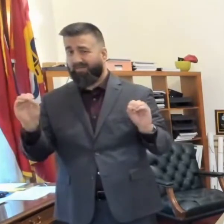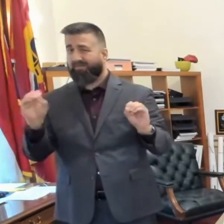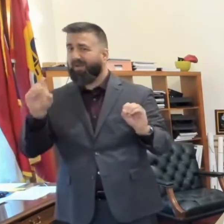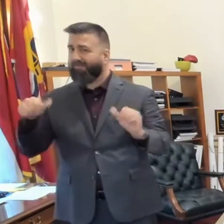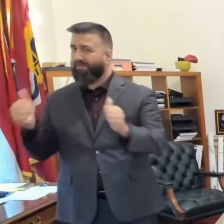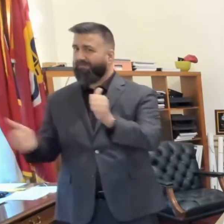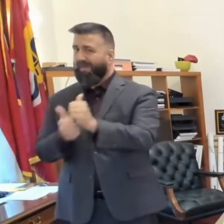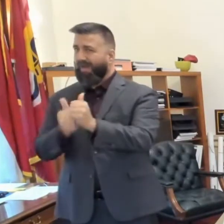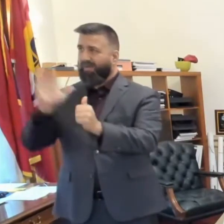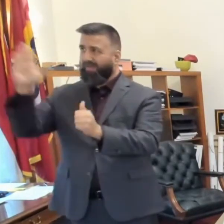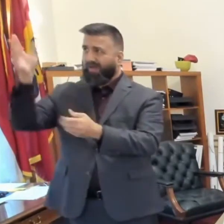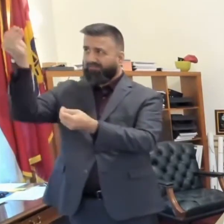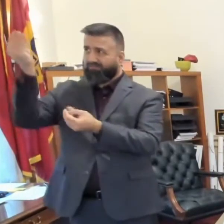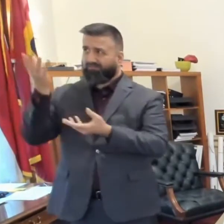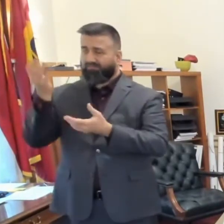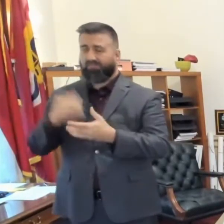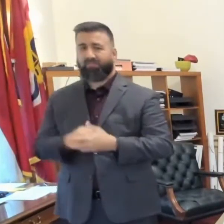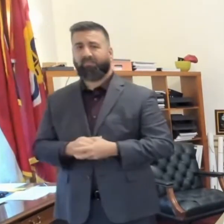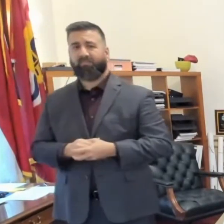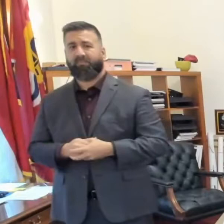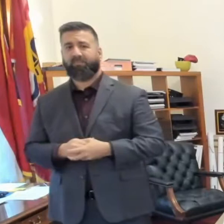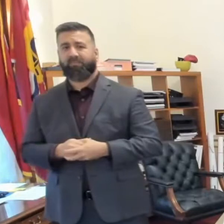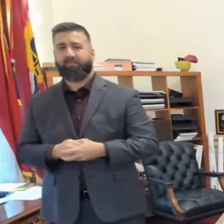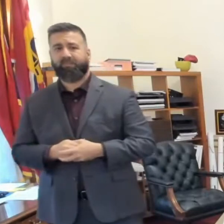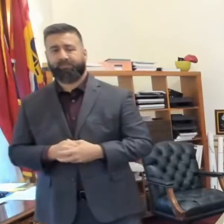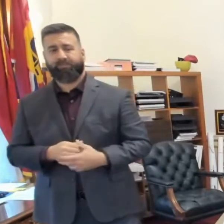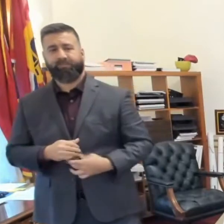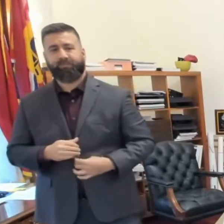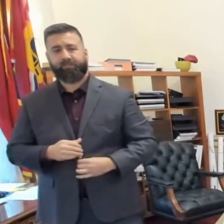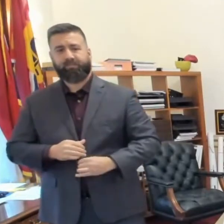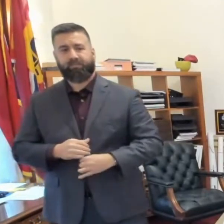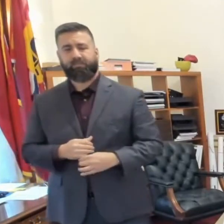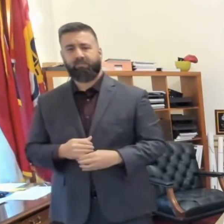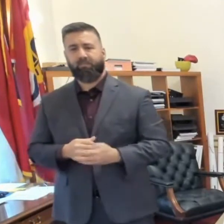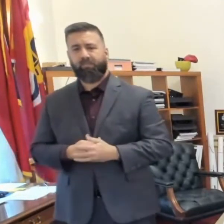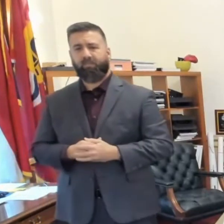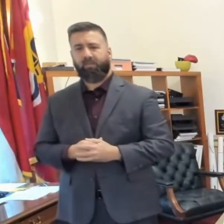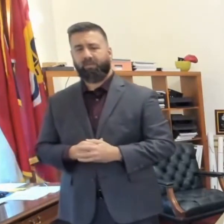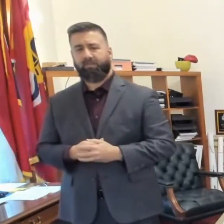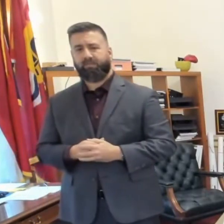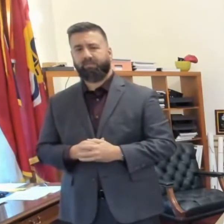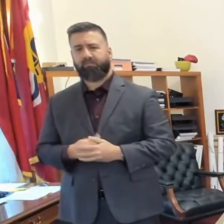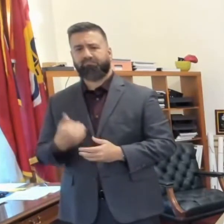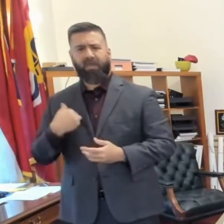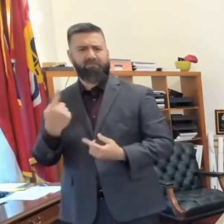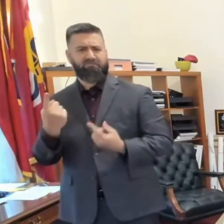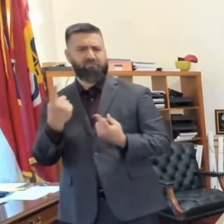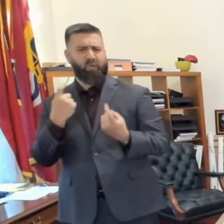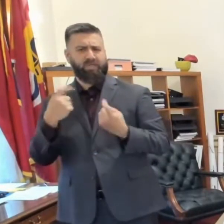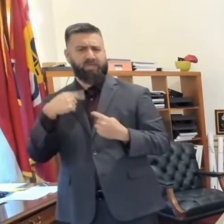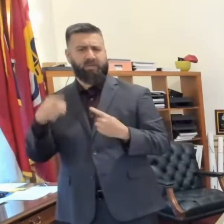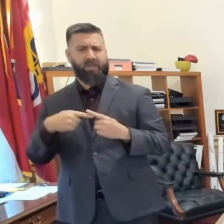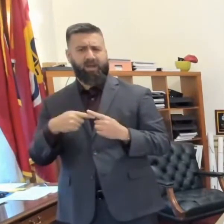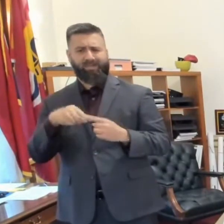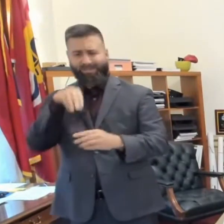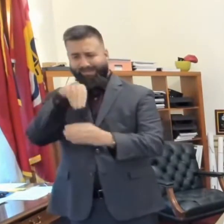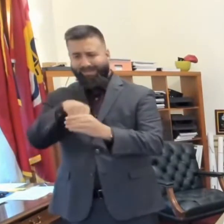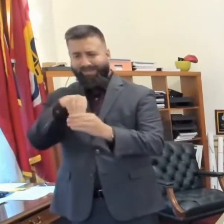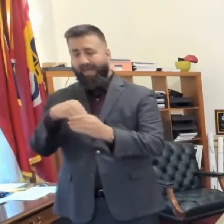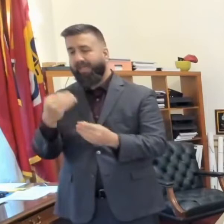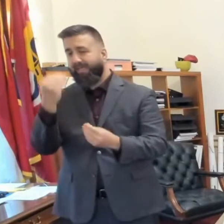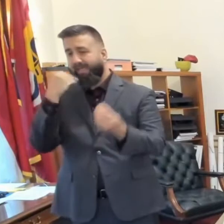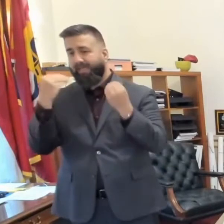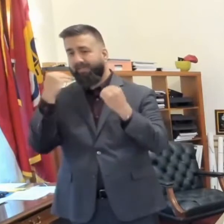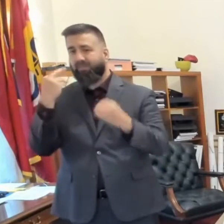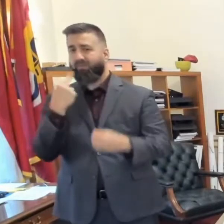guidelines. We have a question about indoor dining and COVID. Are there any talks of changing any of the rules about indoor